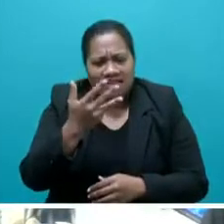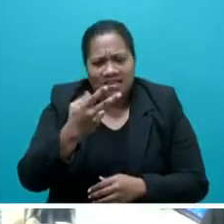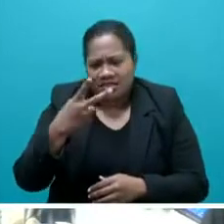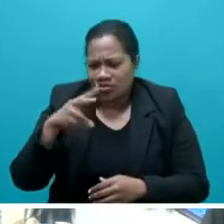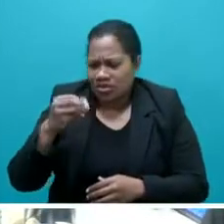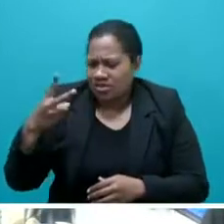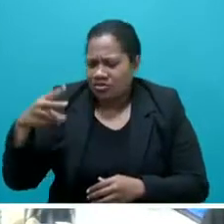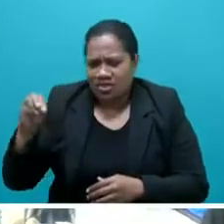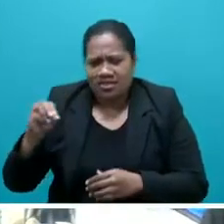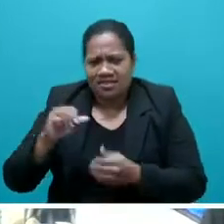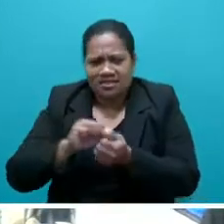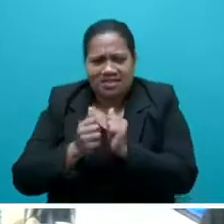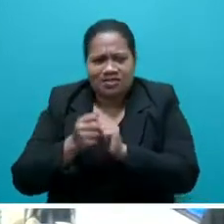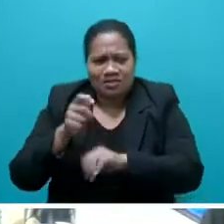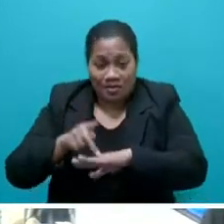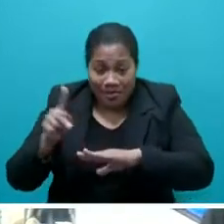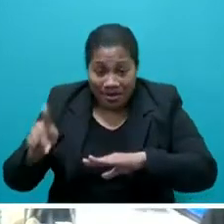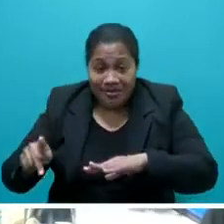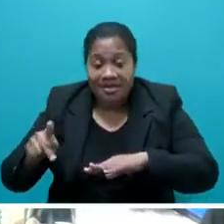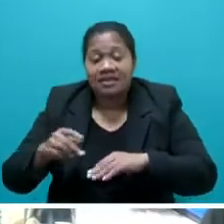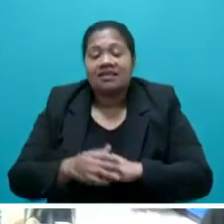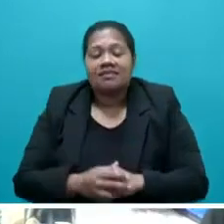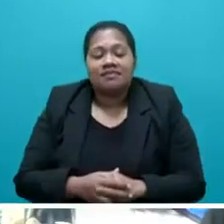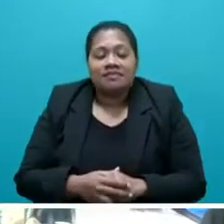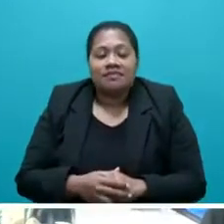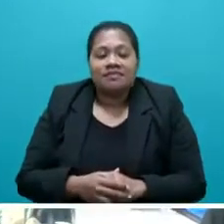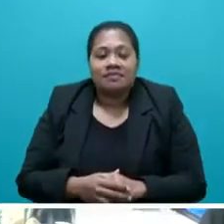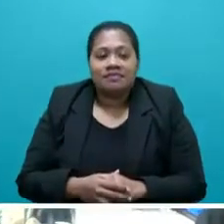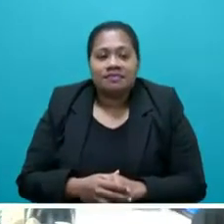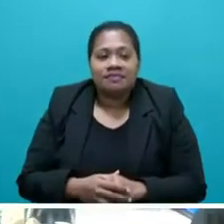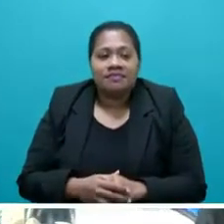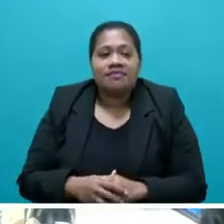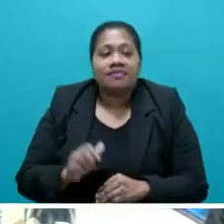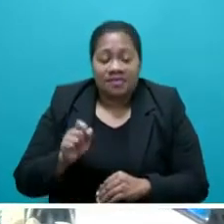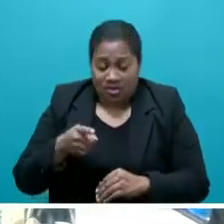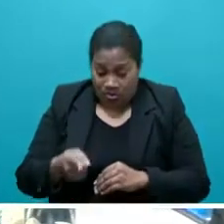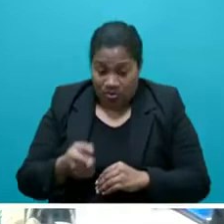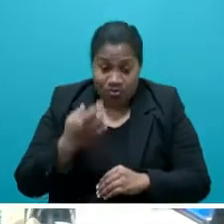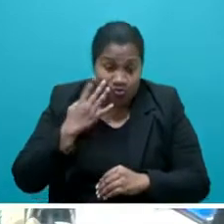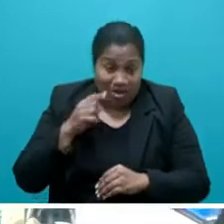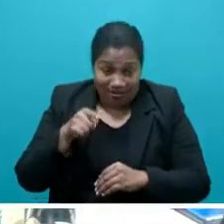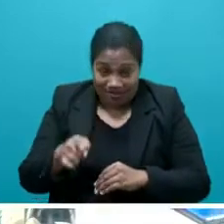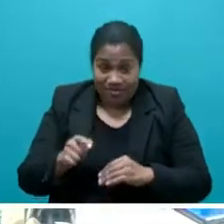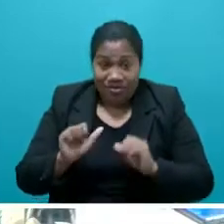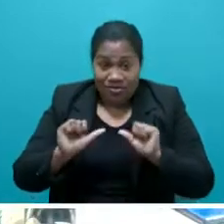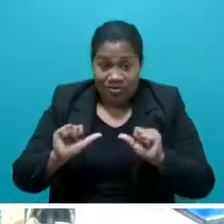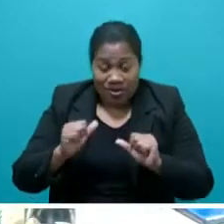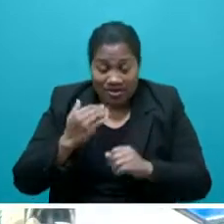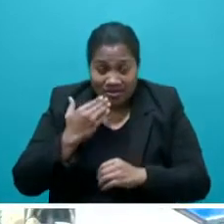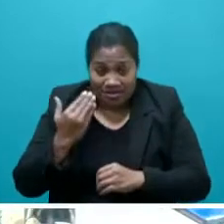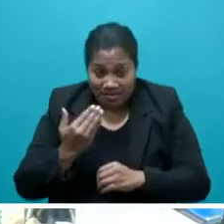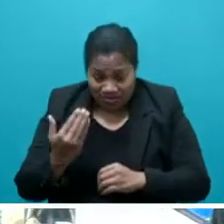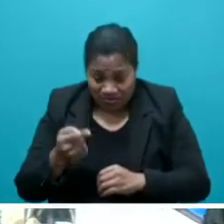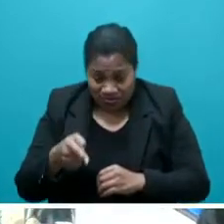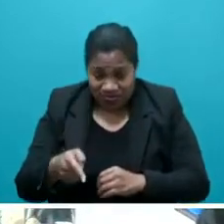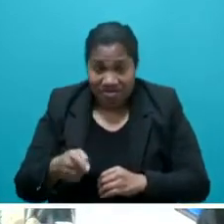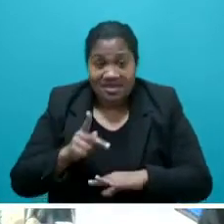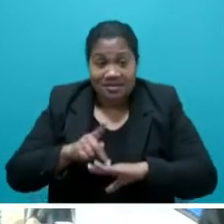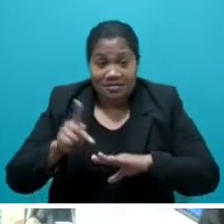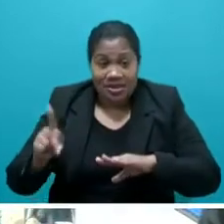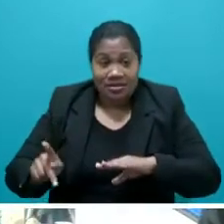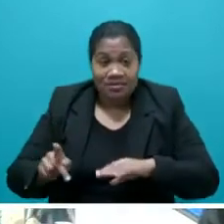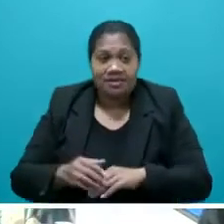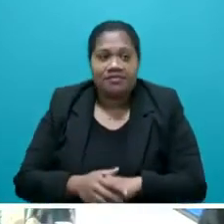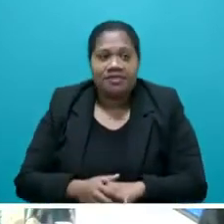Parliament. Mr. Speaker, sir, the tradition is that when His Excellency the President gives his opening statement in Parliament, the members of Parliament